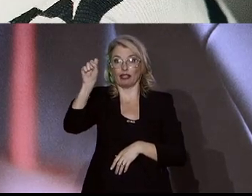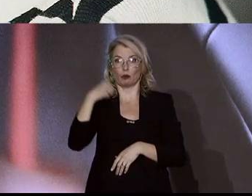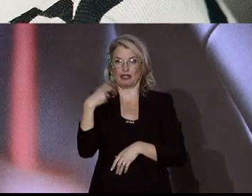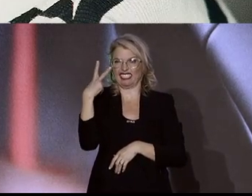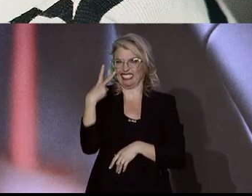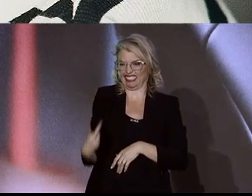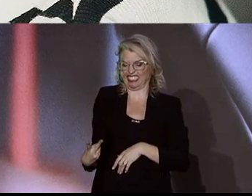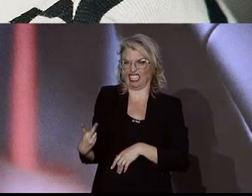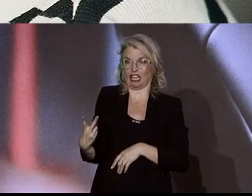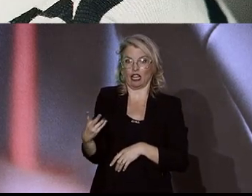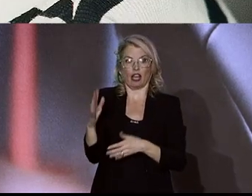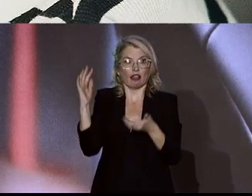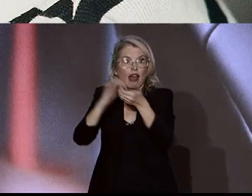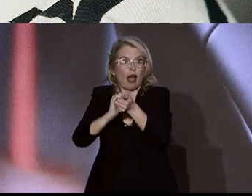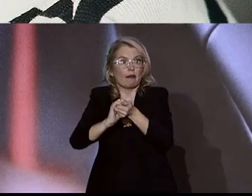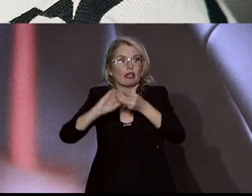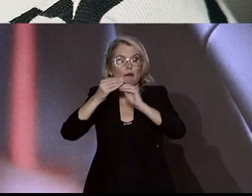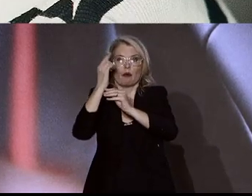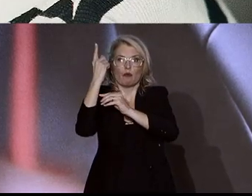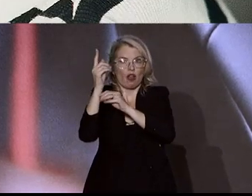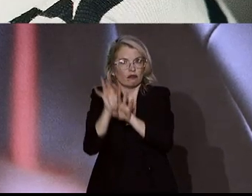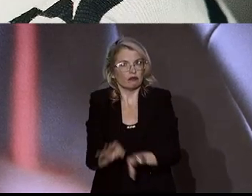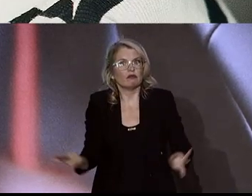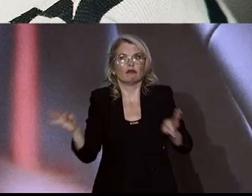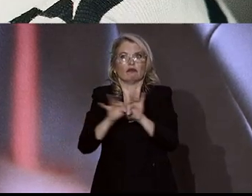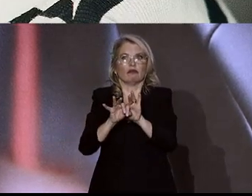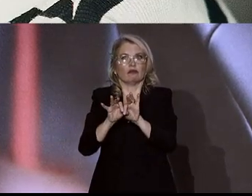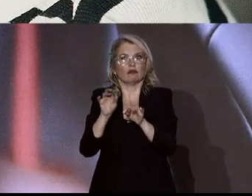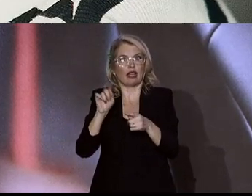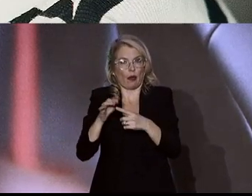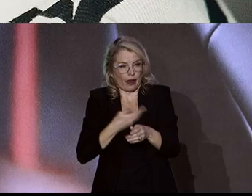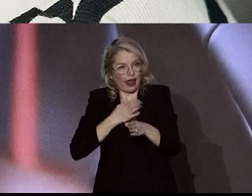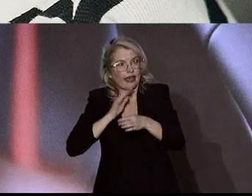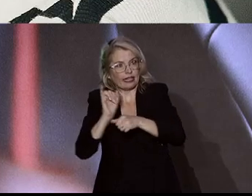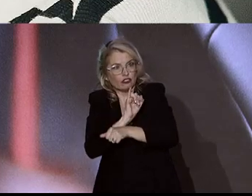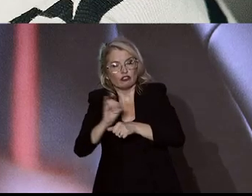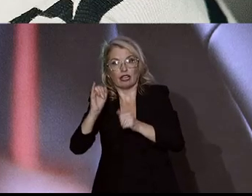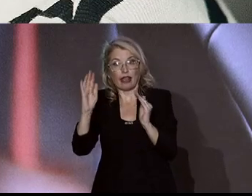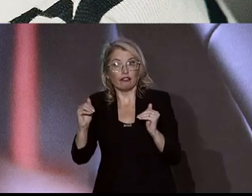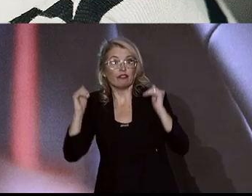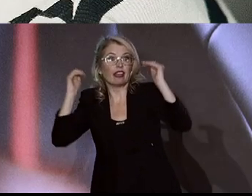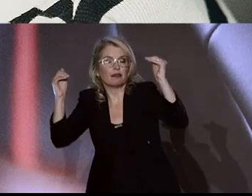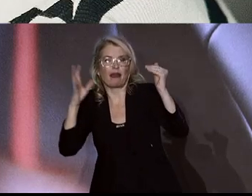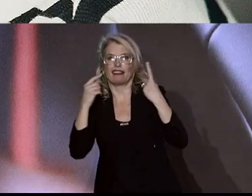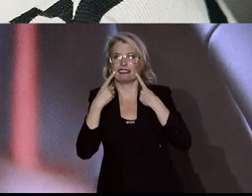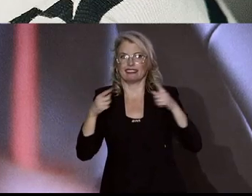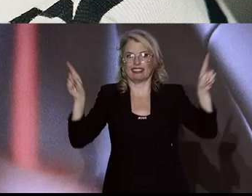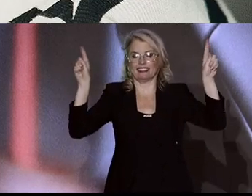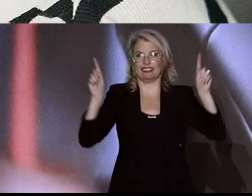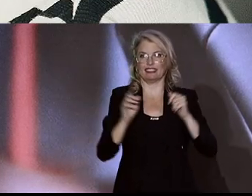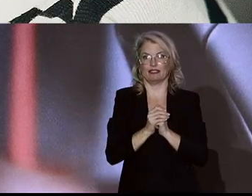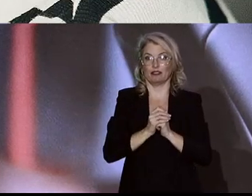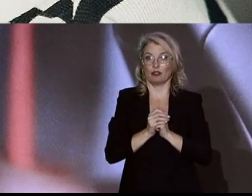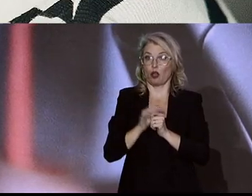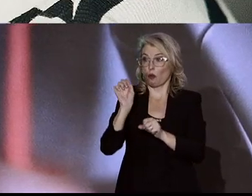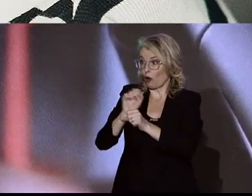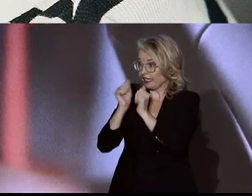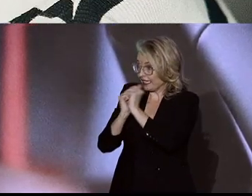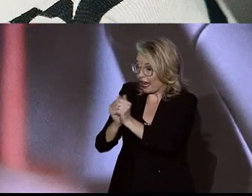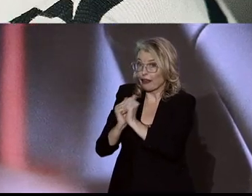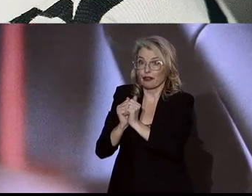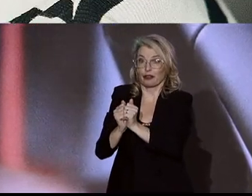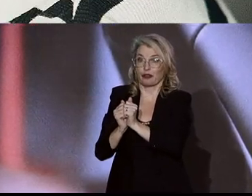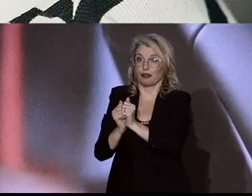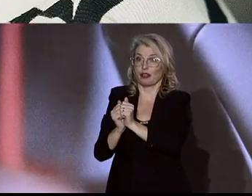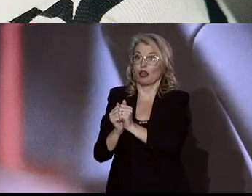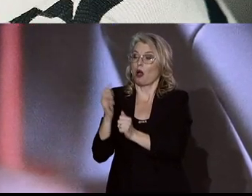that collaboration is a key to the industry's advancement and success. And by working